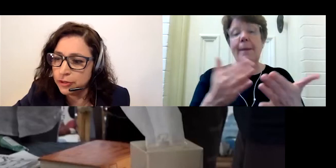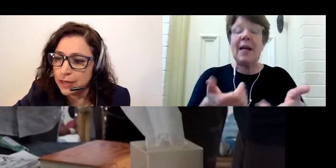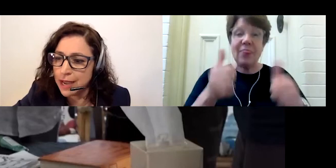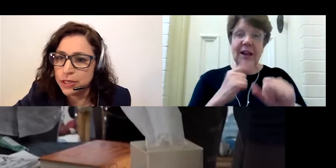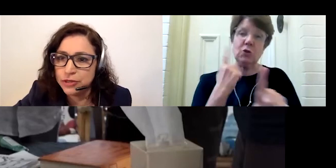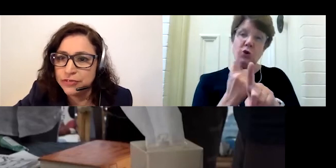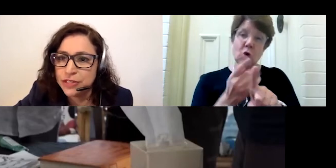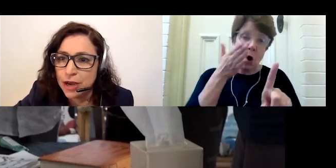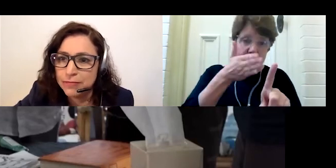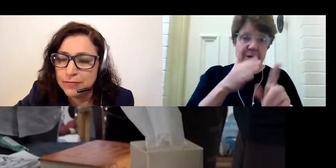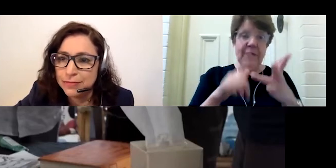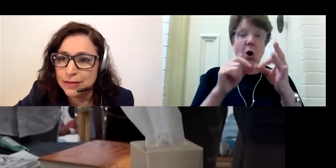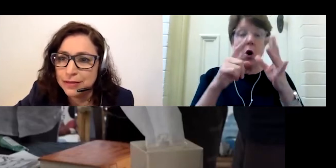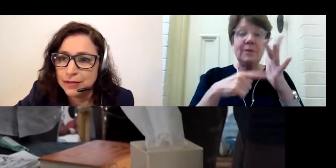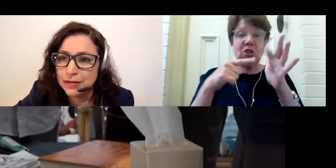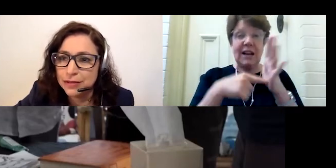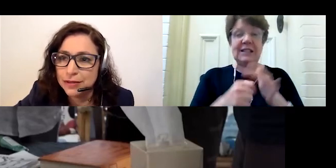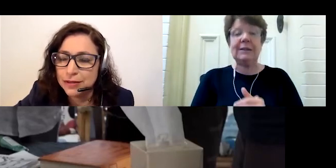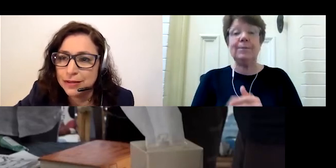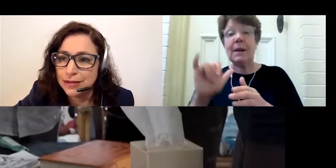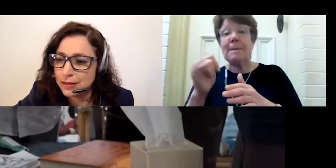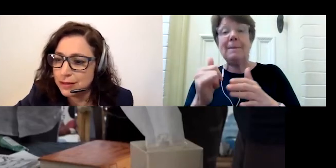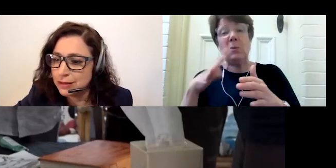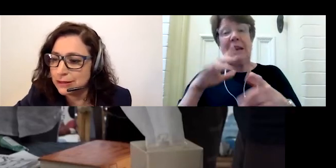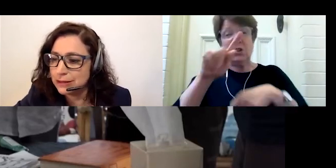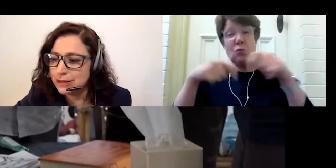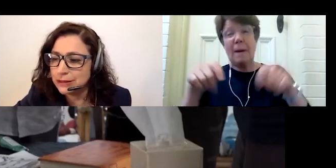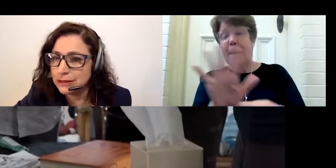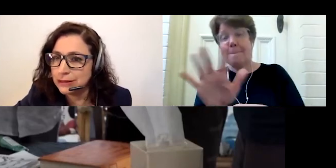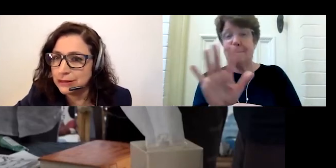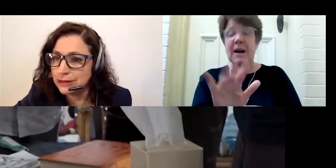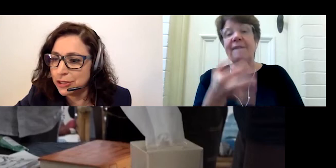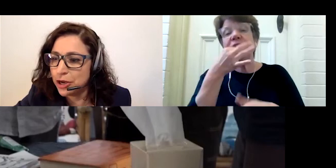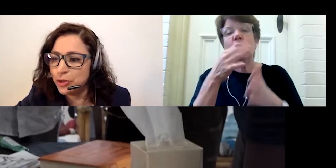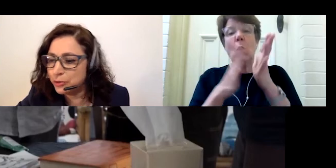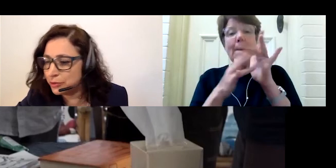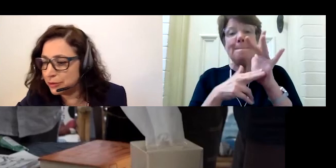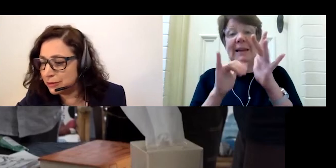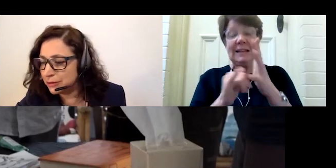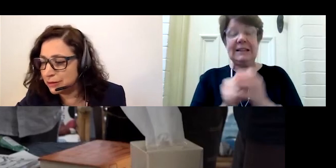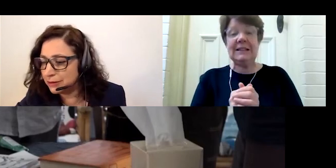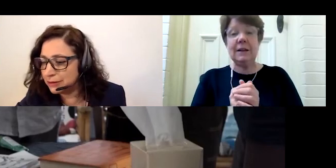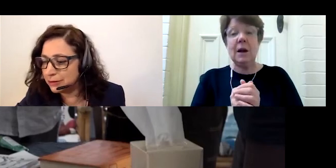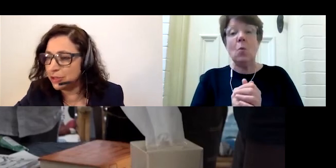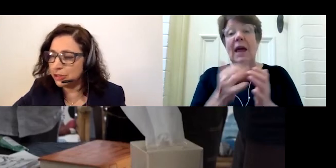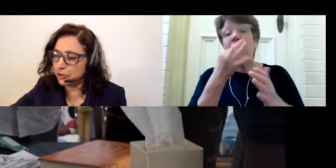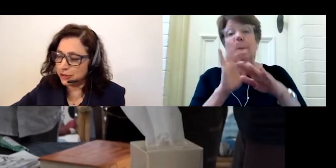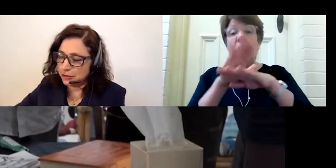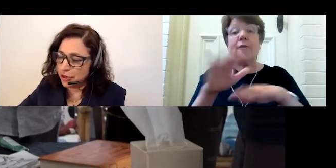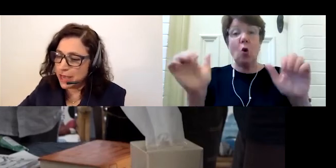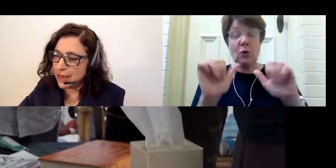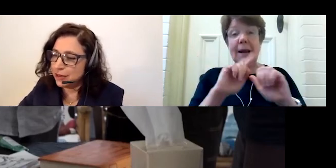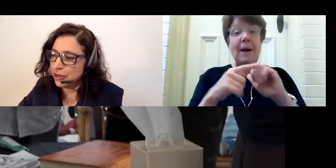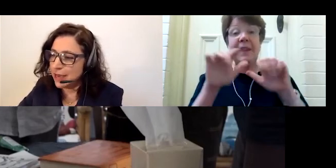So how am I doing for time? Need to wrap up in a few minutes. Yeah, we've gone a bit over already, but that's